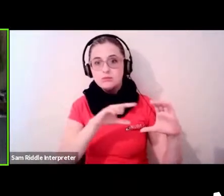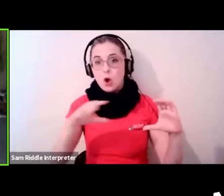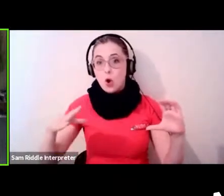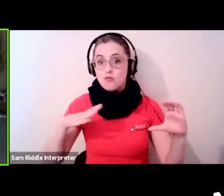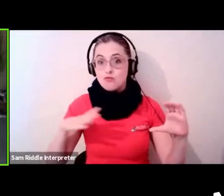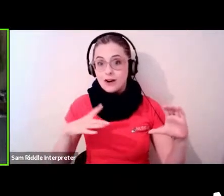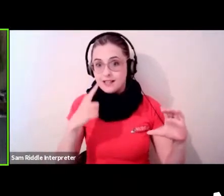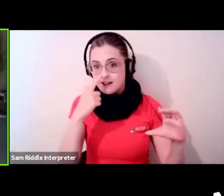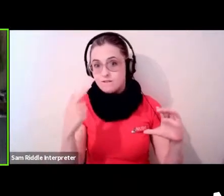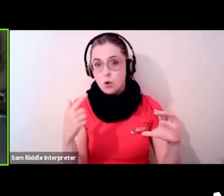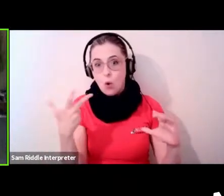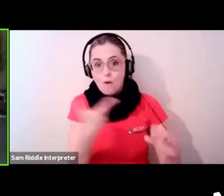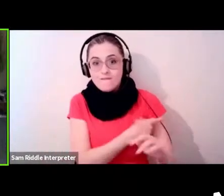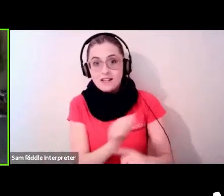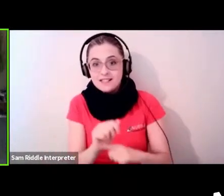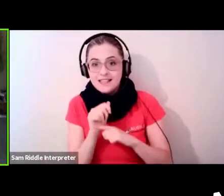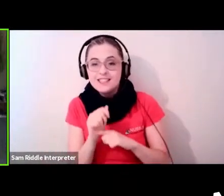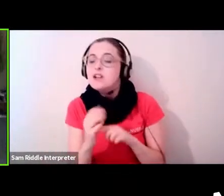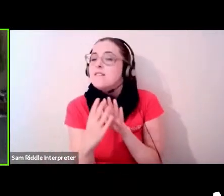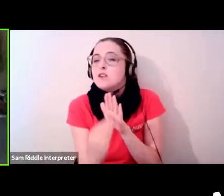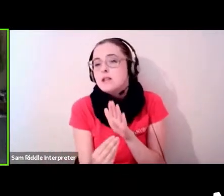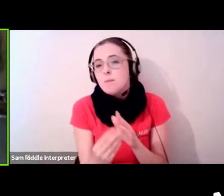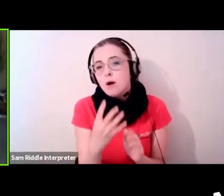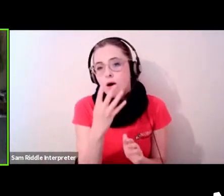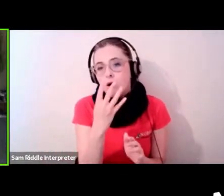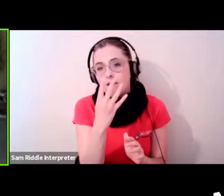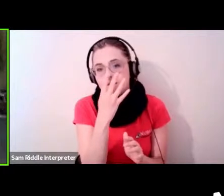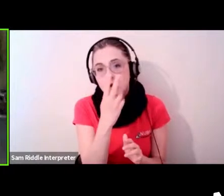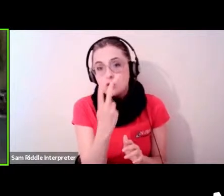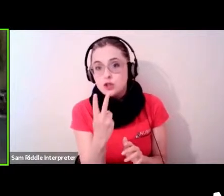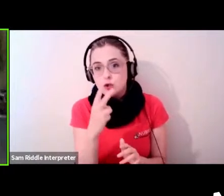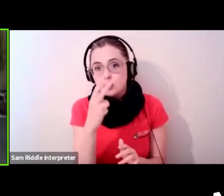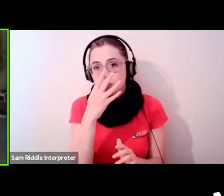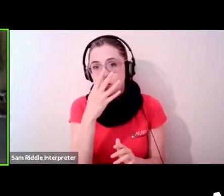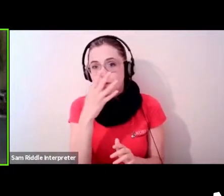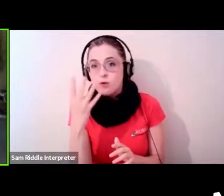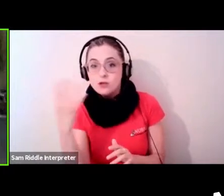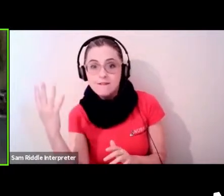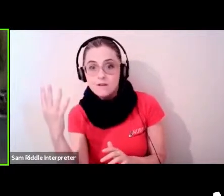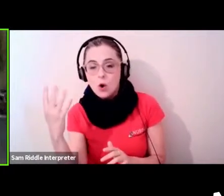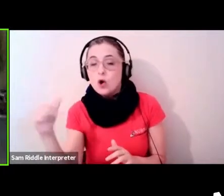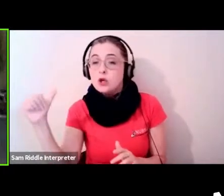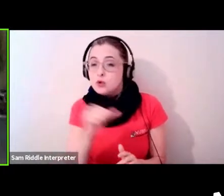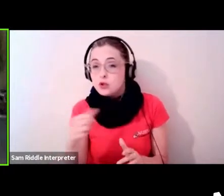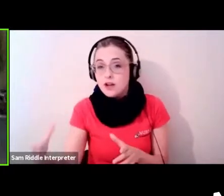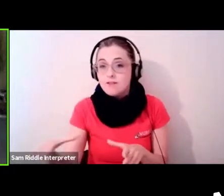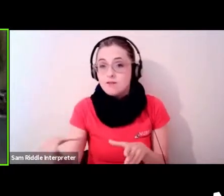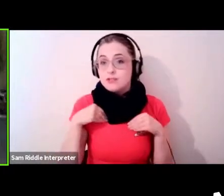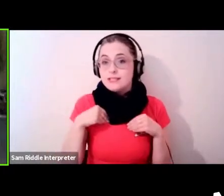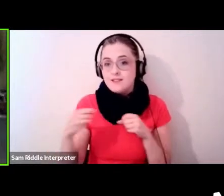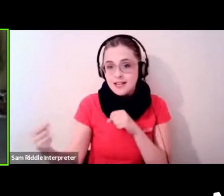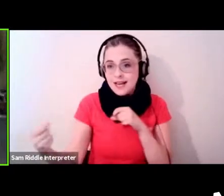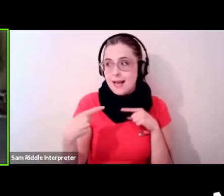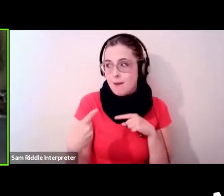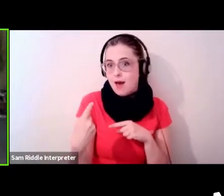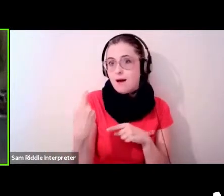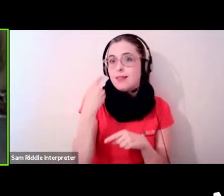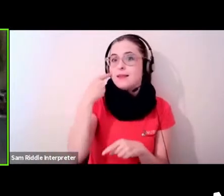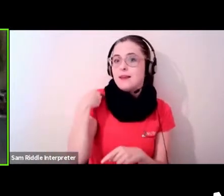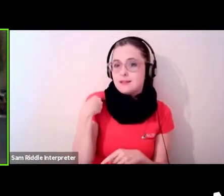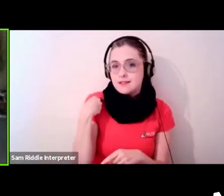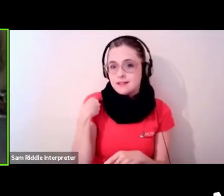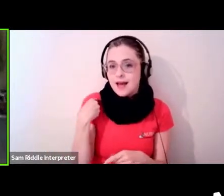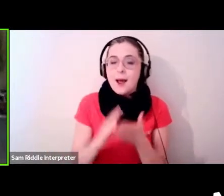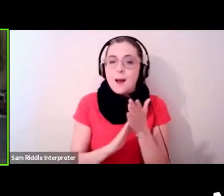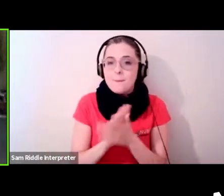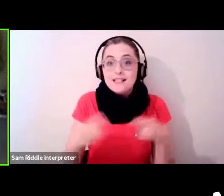members in that age group. So if you're 42 to 44, you should have got an email yesterday about your eligibility to